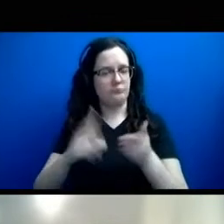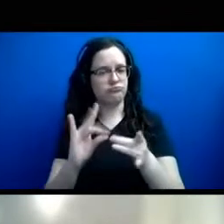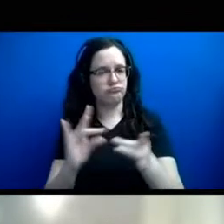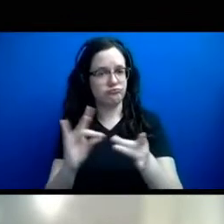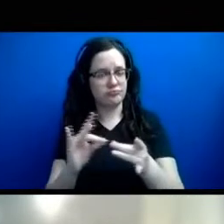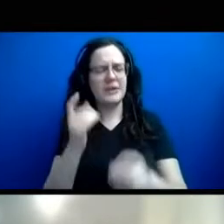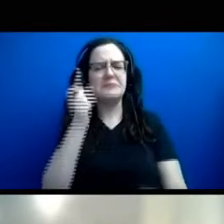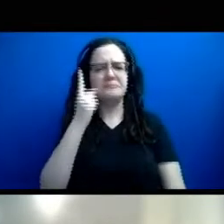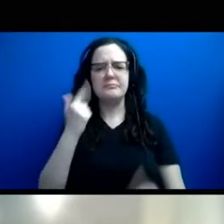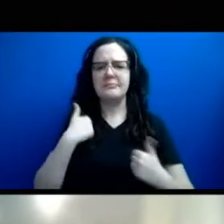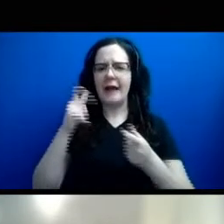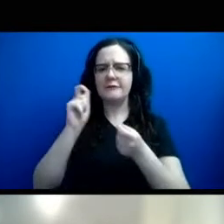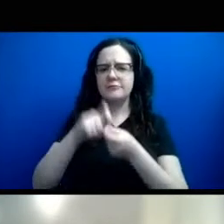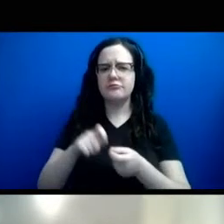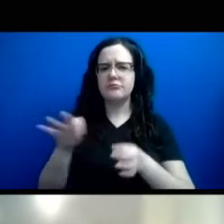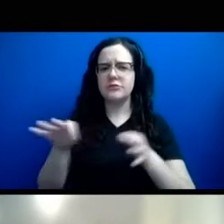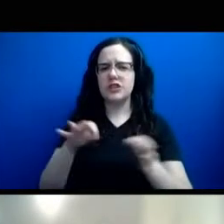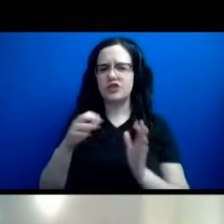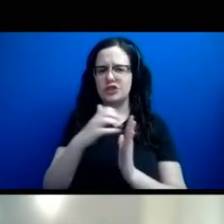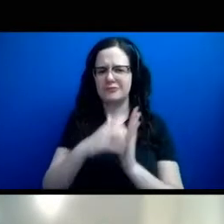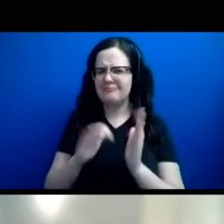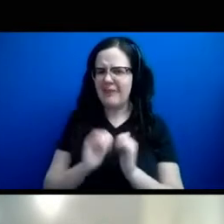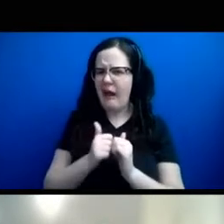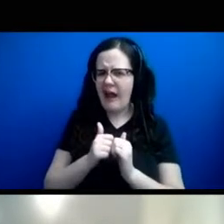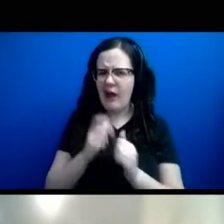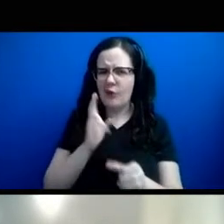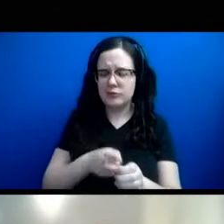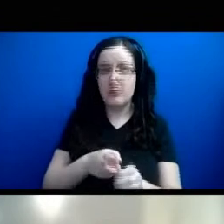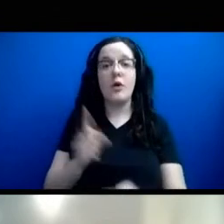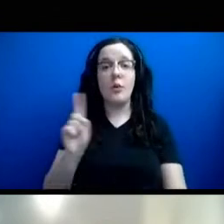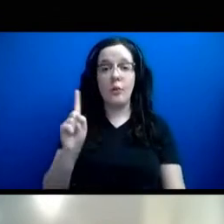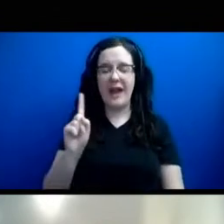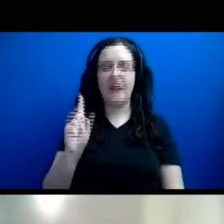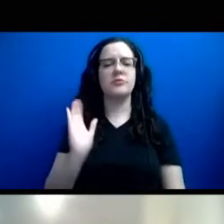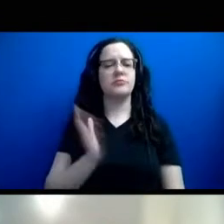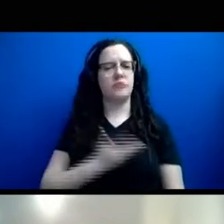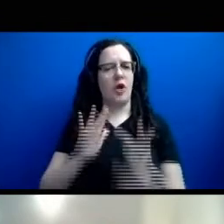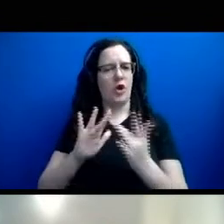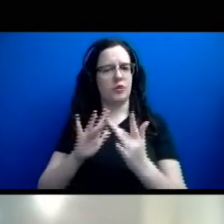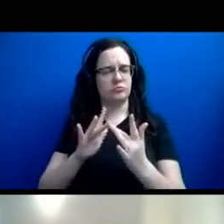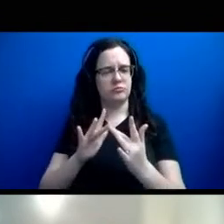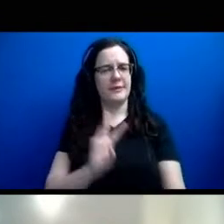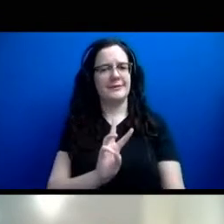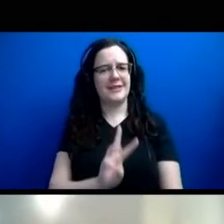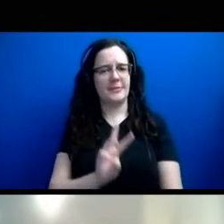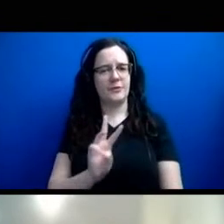doing that on the Town of Brighton webpage at